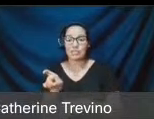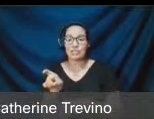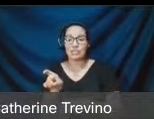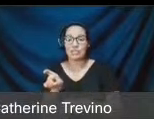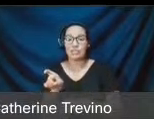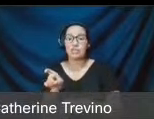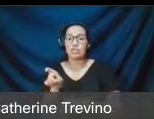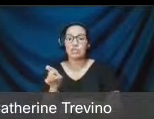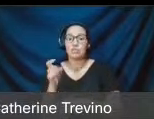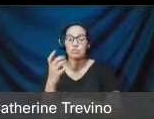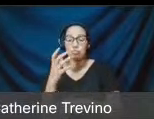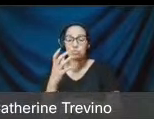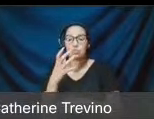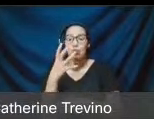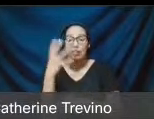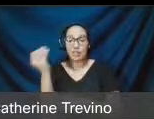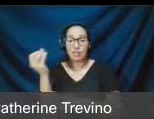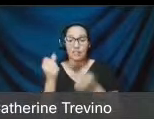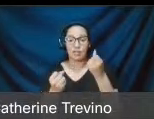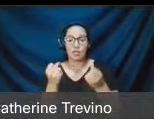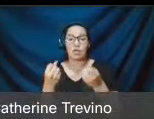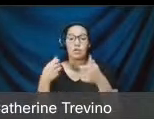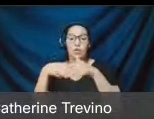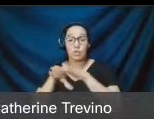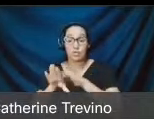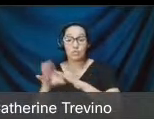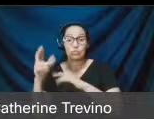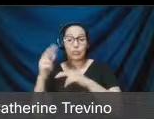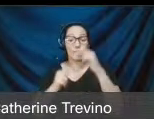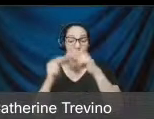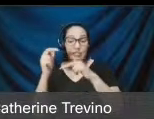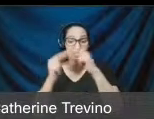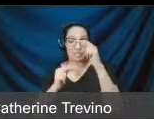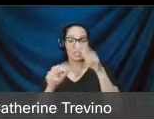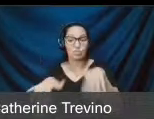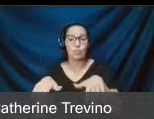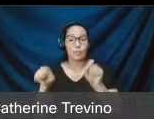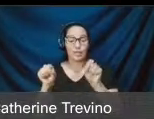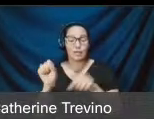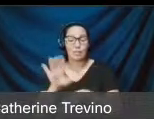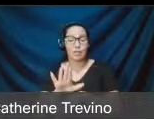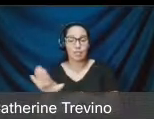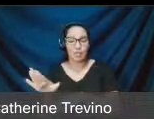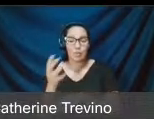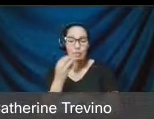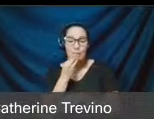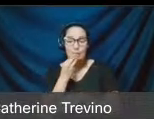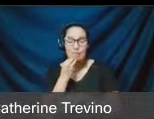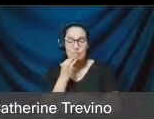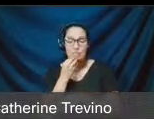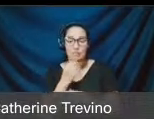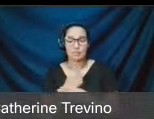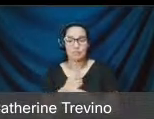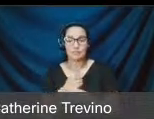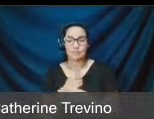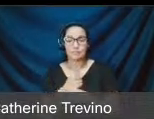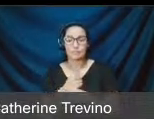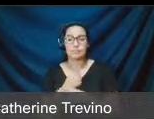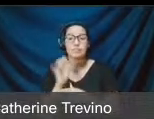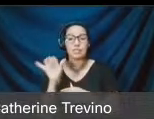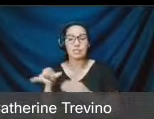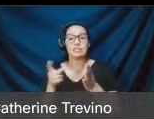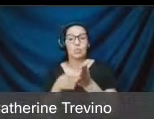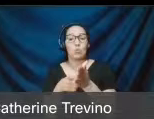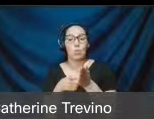go into the facility to pick up their meals. And this is a requirement